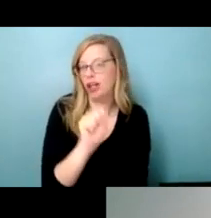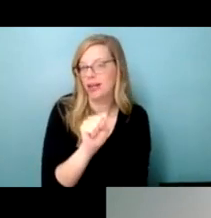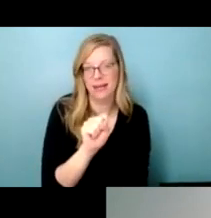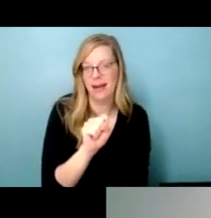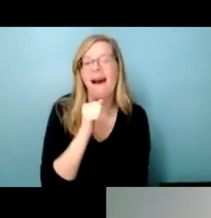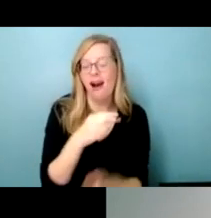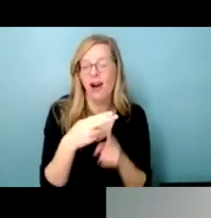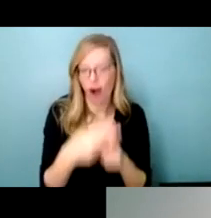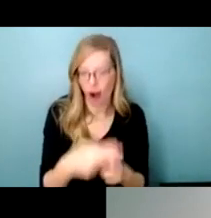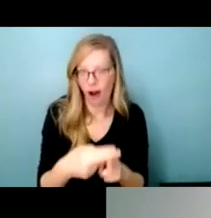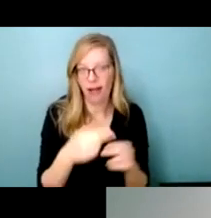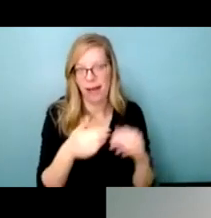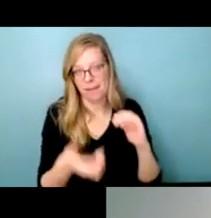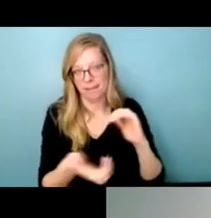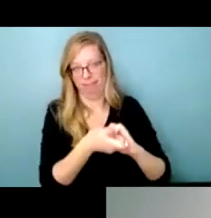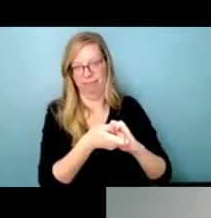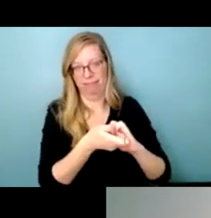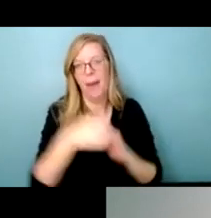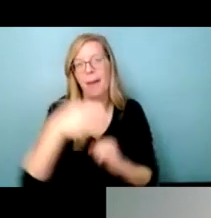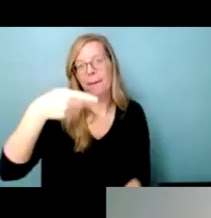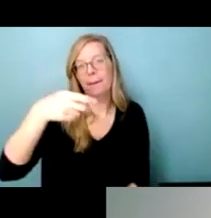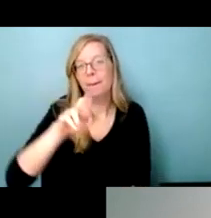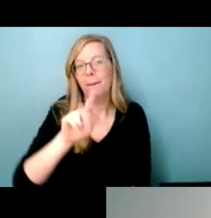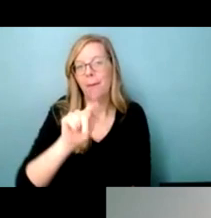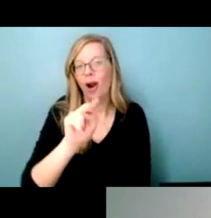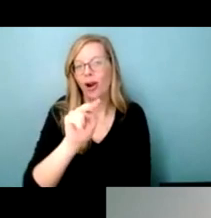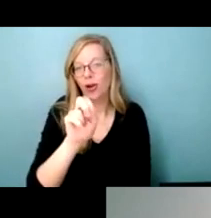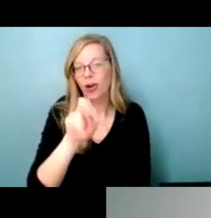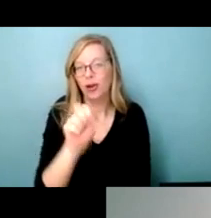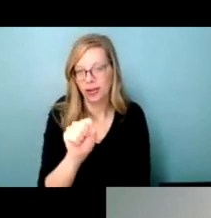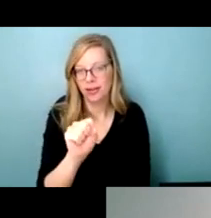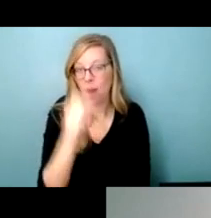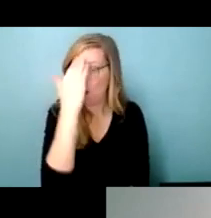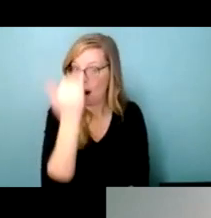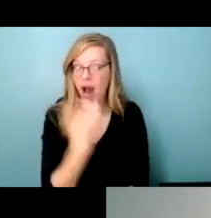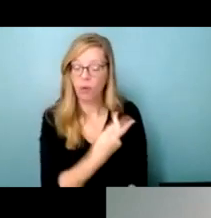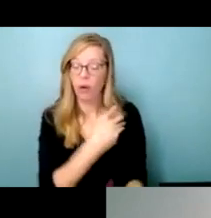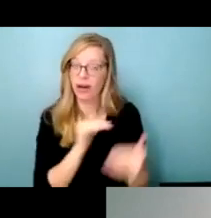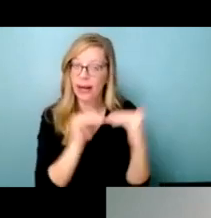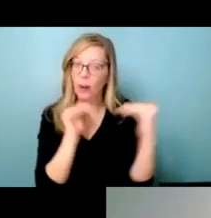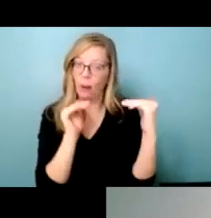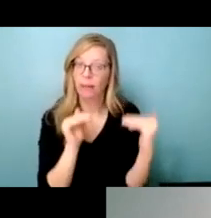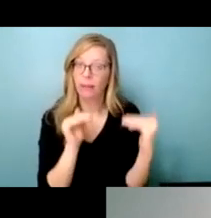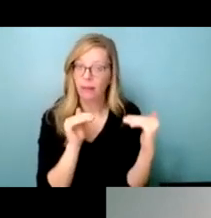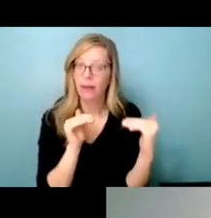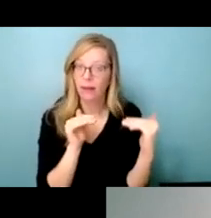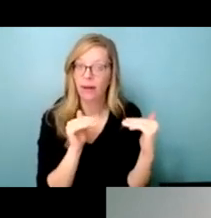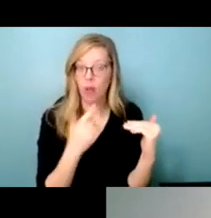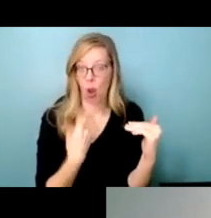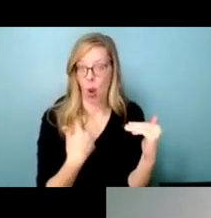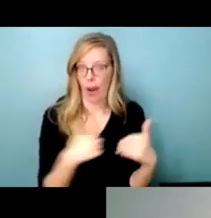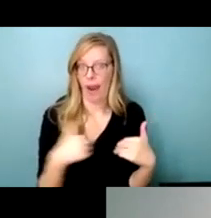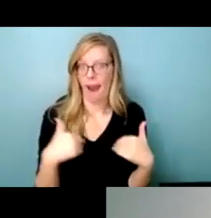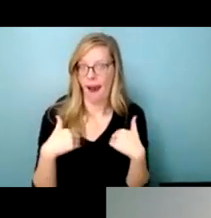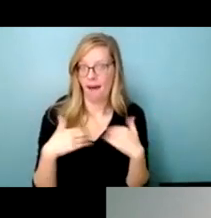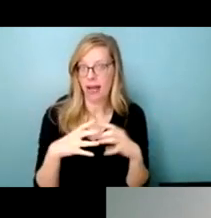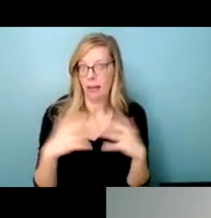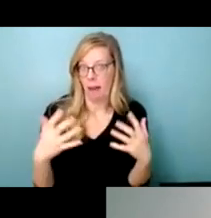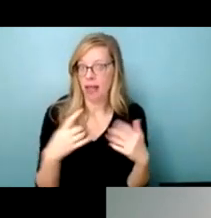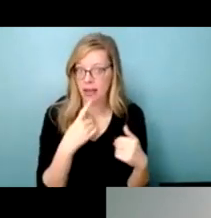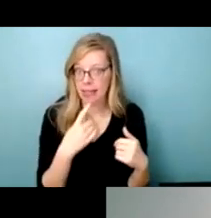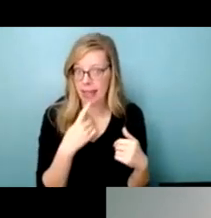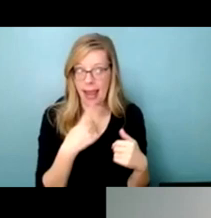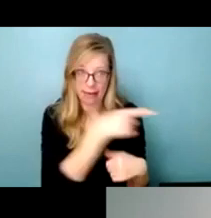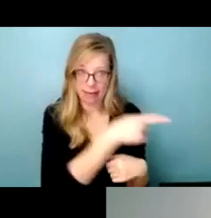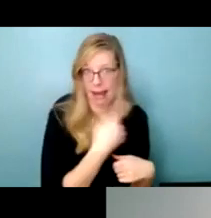because we consider ourselves to be on equal footing with them. And so we have just as much of a say in what we do as they